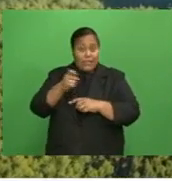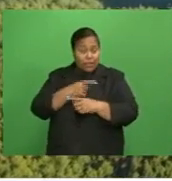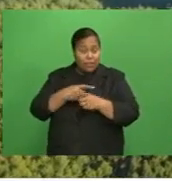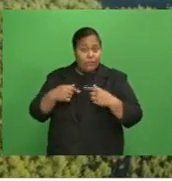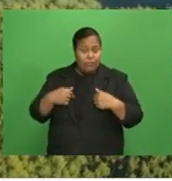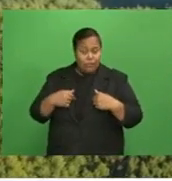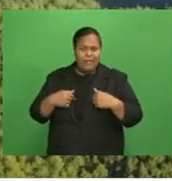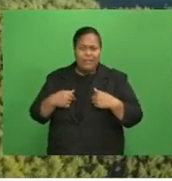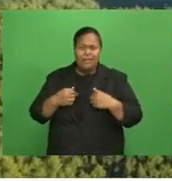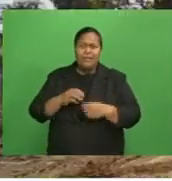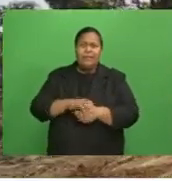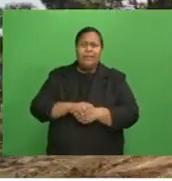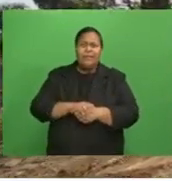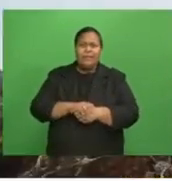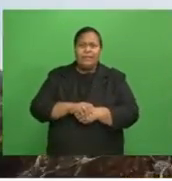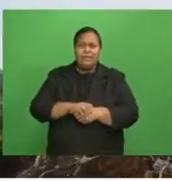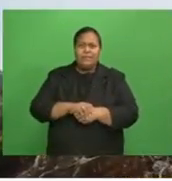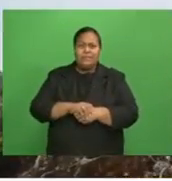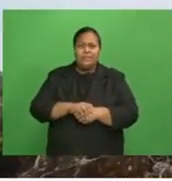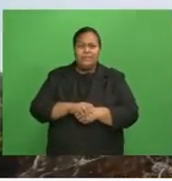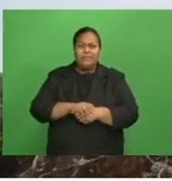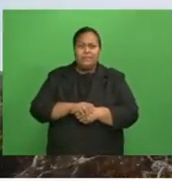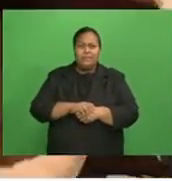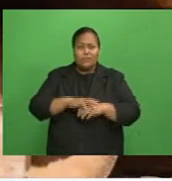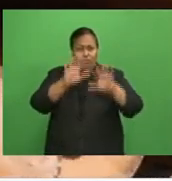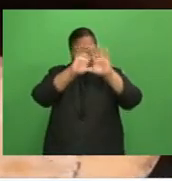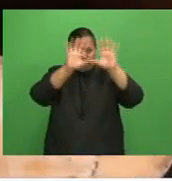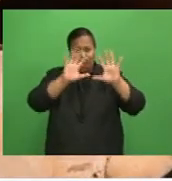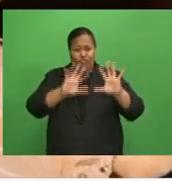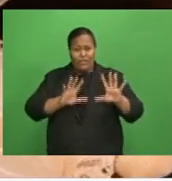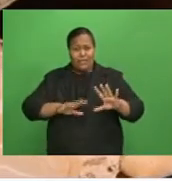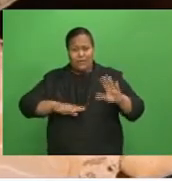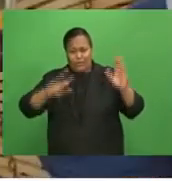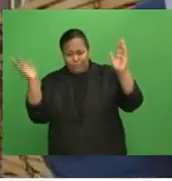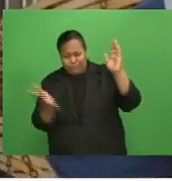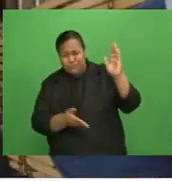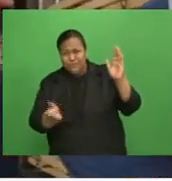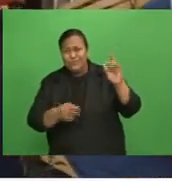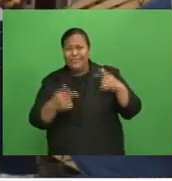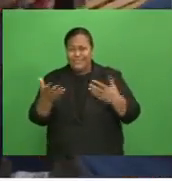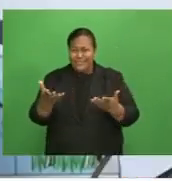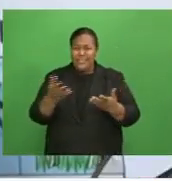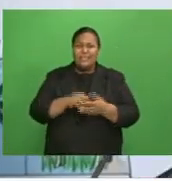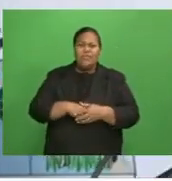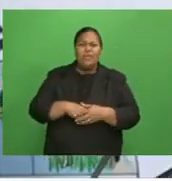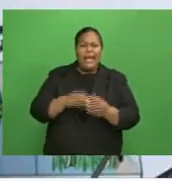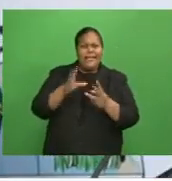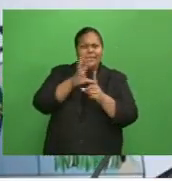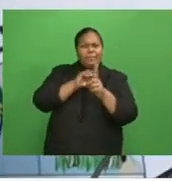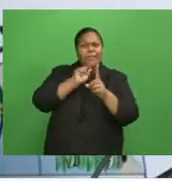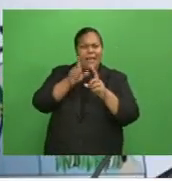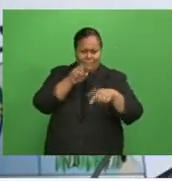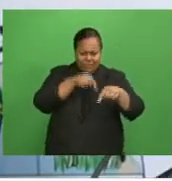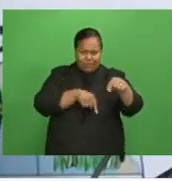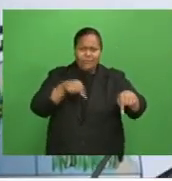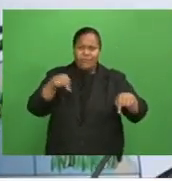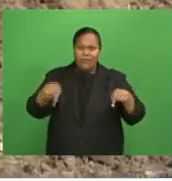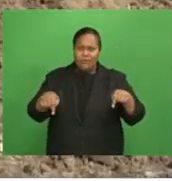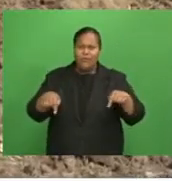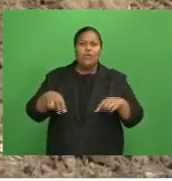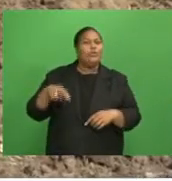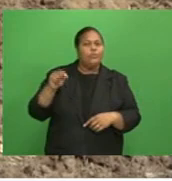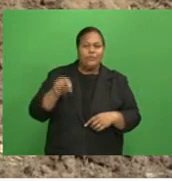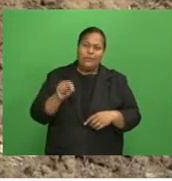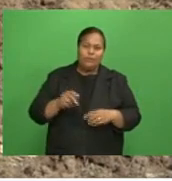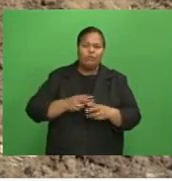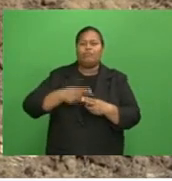cut down a particular tree, for example mangroves, we are required to plant 6. With